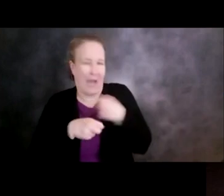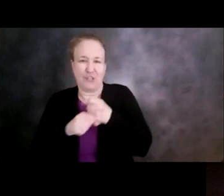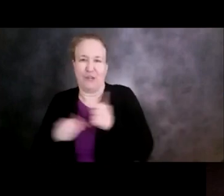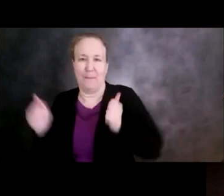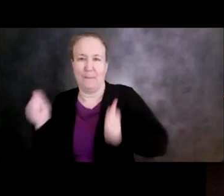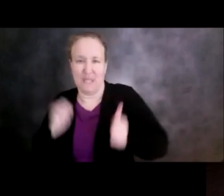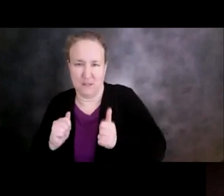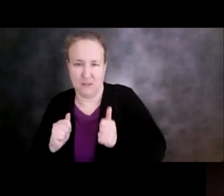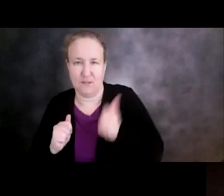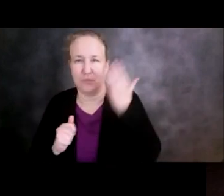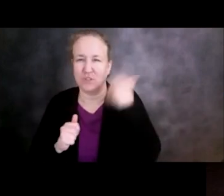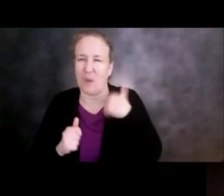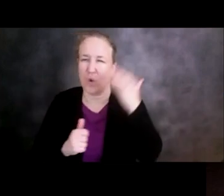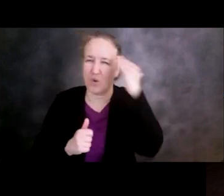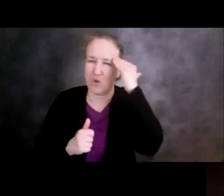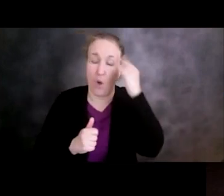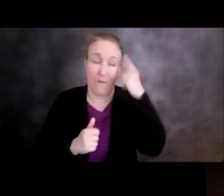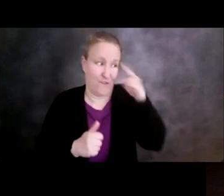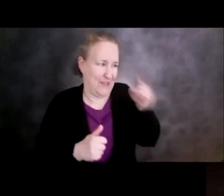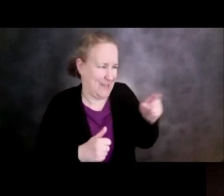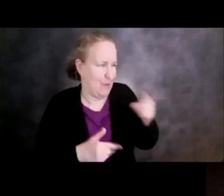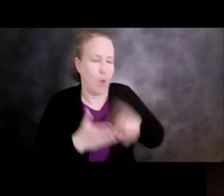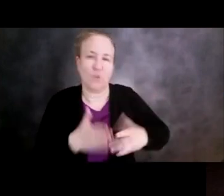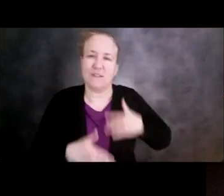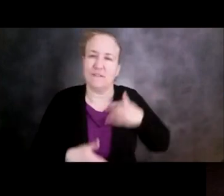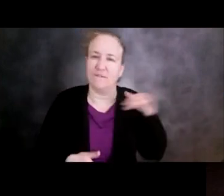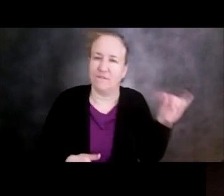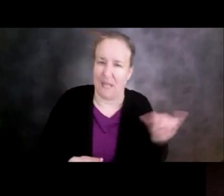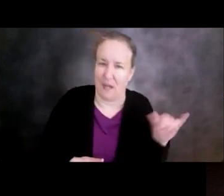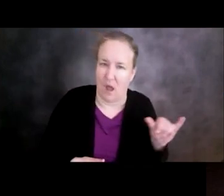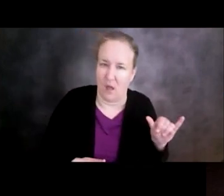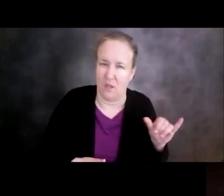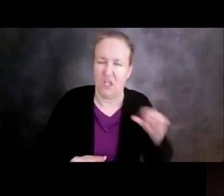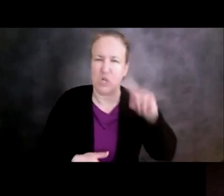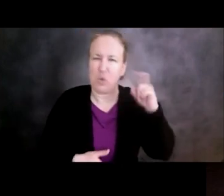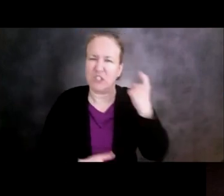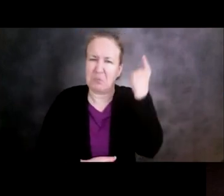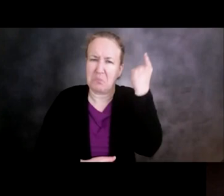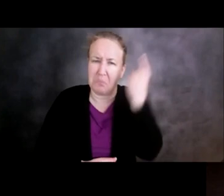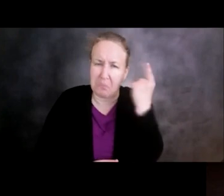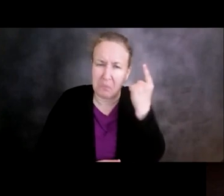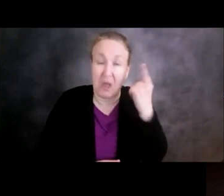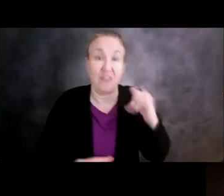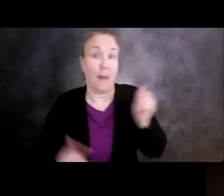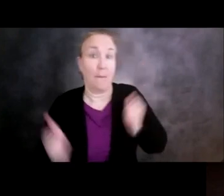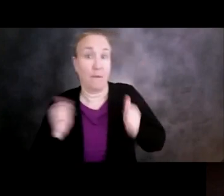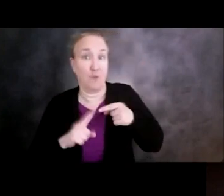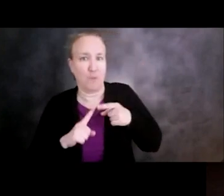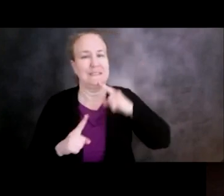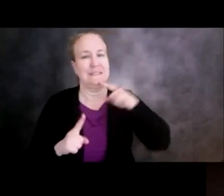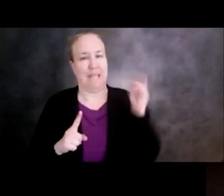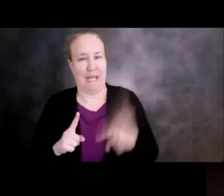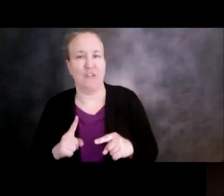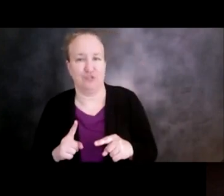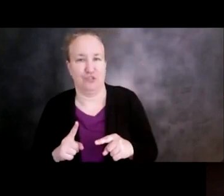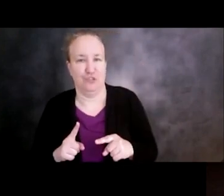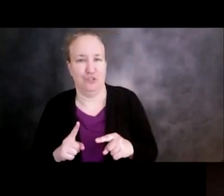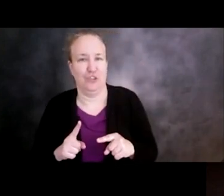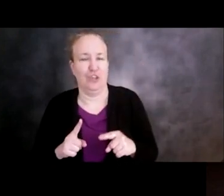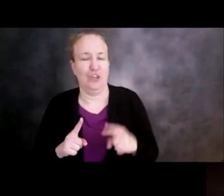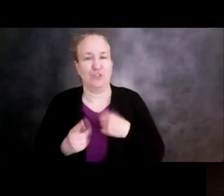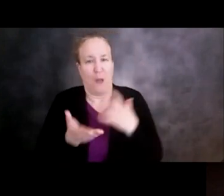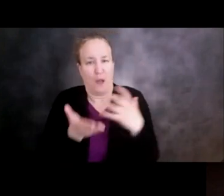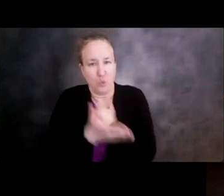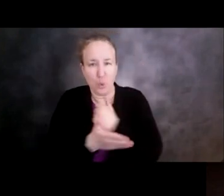I wanted to know what it was like for him, so that answered that question for me. So that's what I like to use choreography as, to explore,